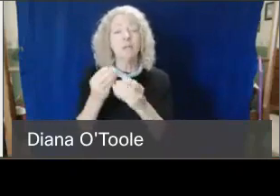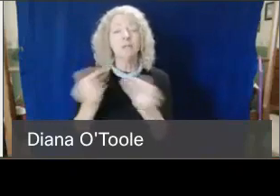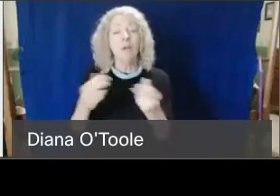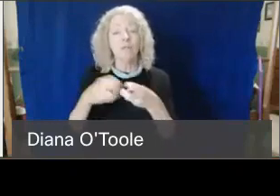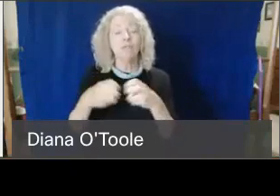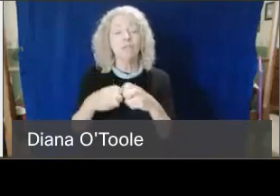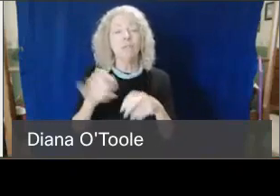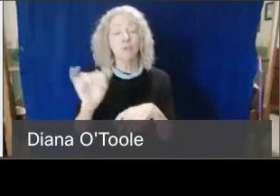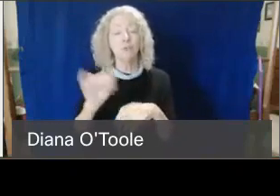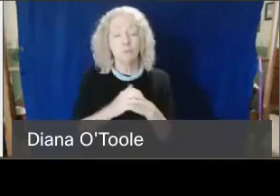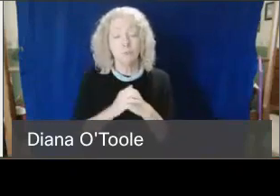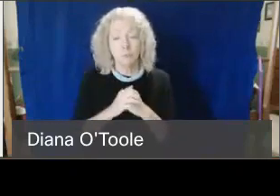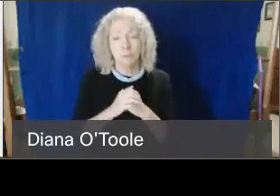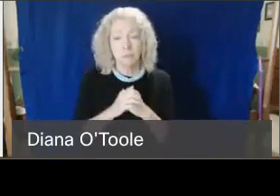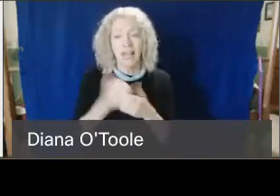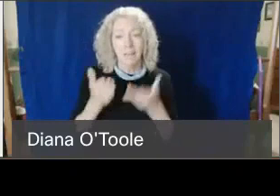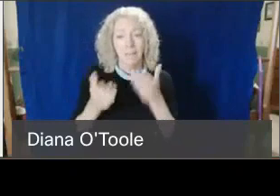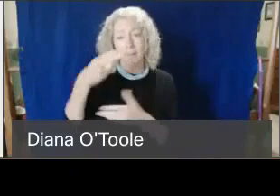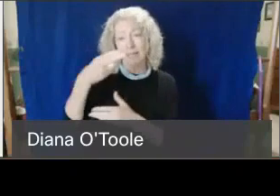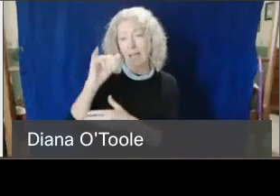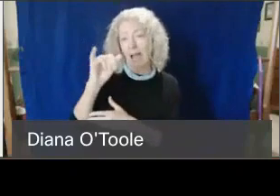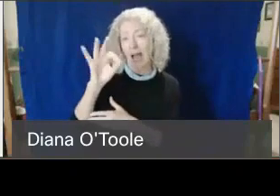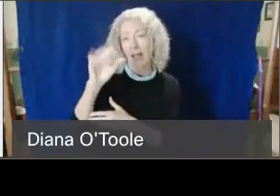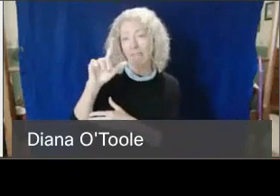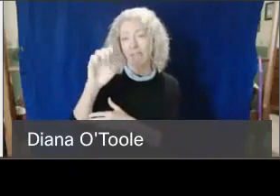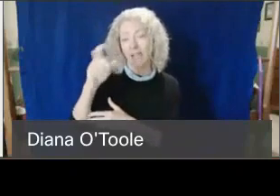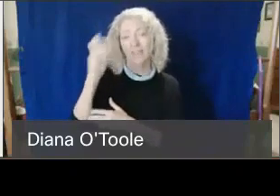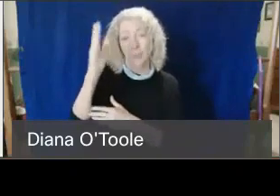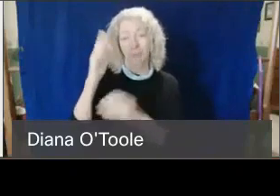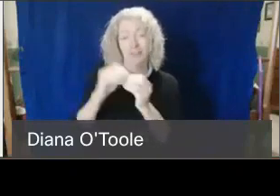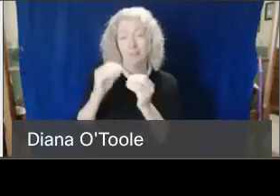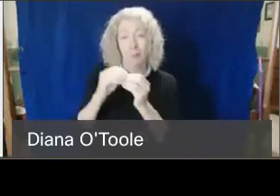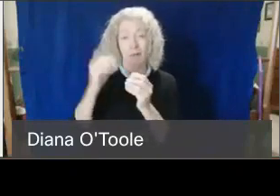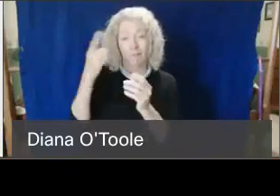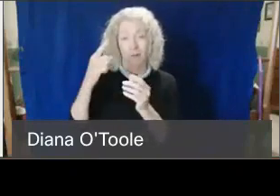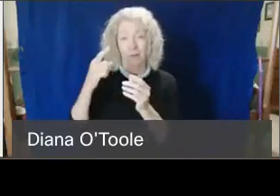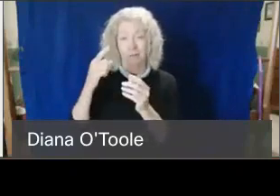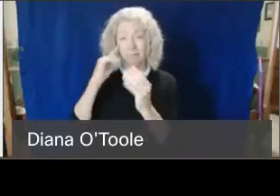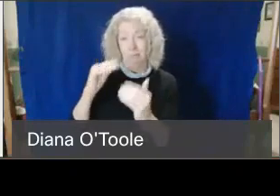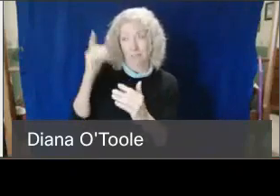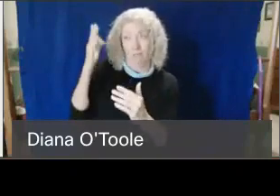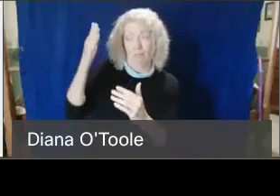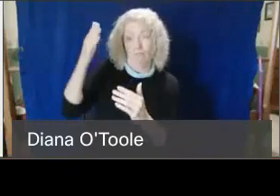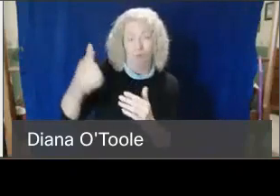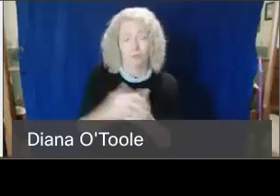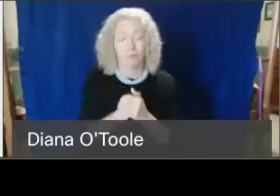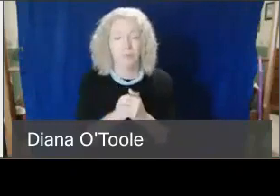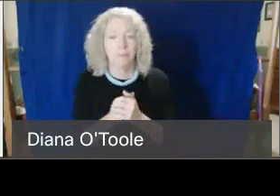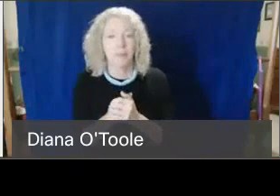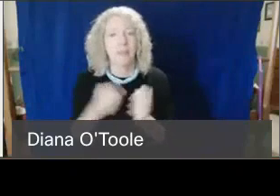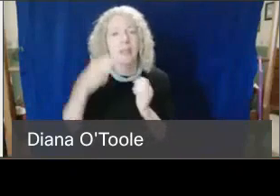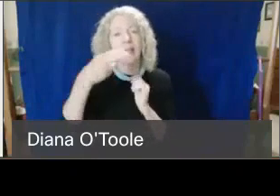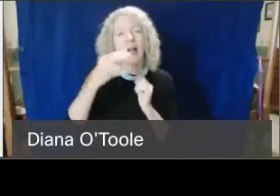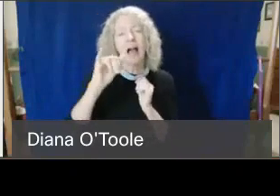represent the future of higher ed and how we work at a bigger level. The odd thing about HyFlex is it's a little